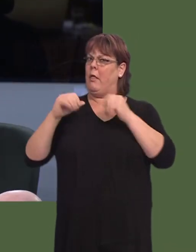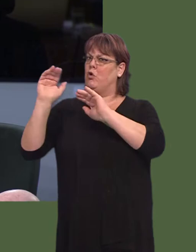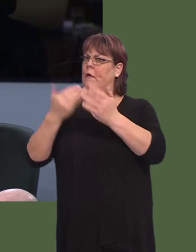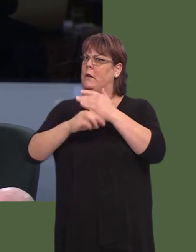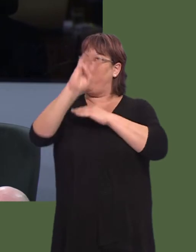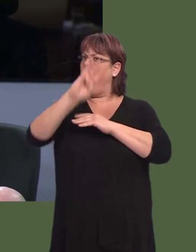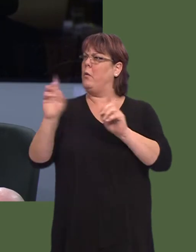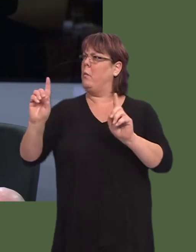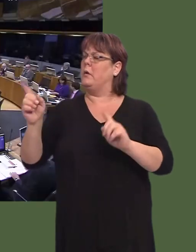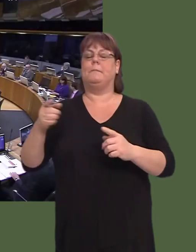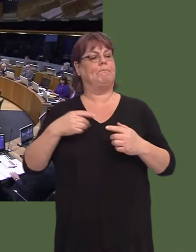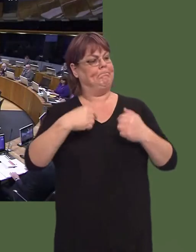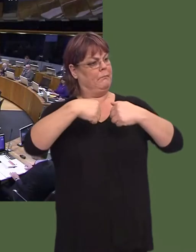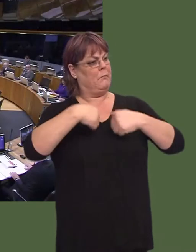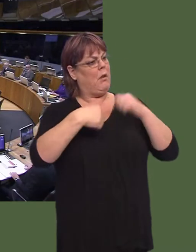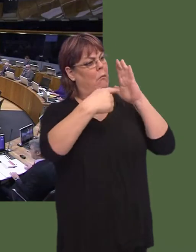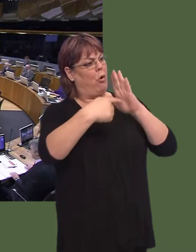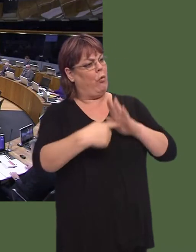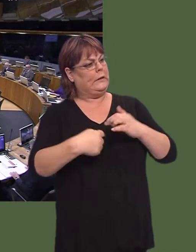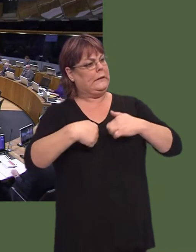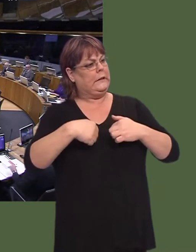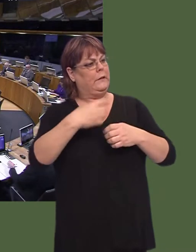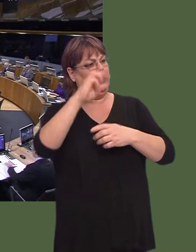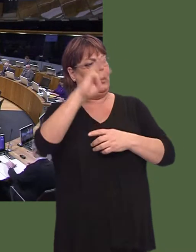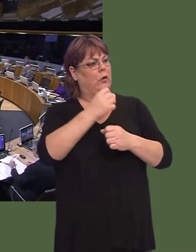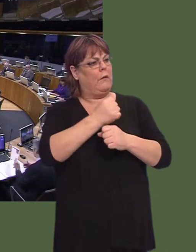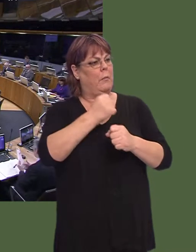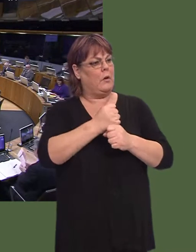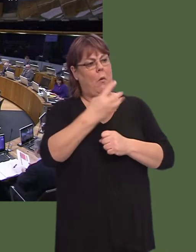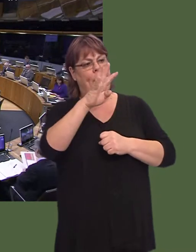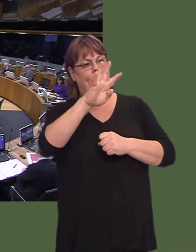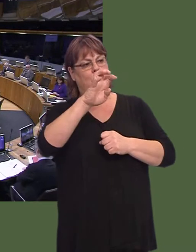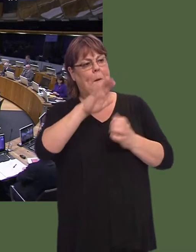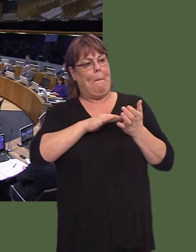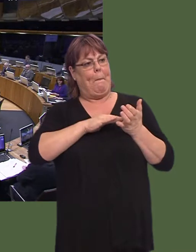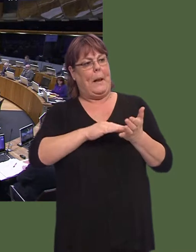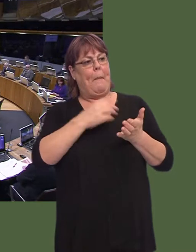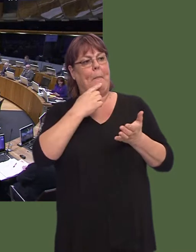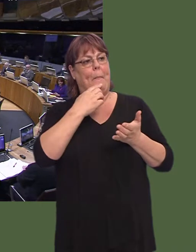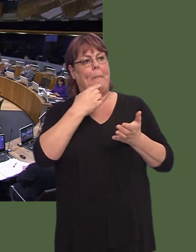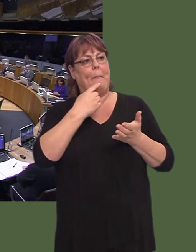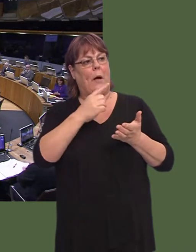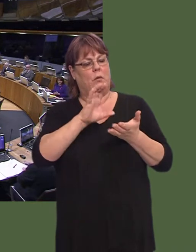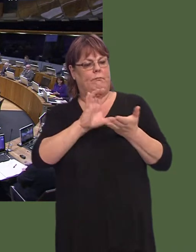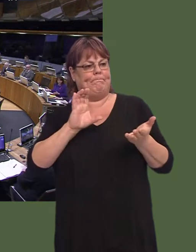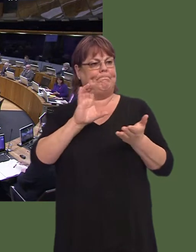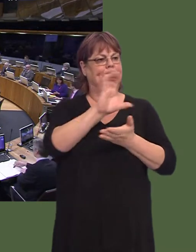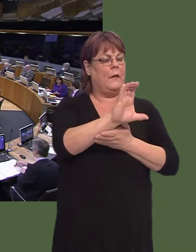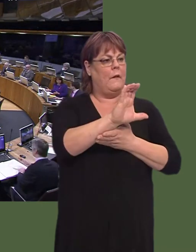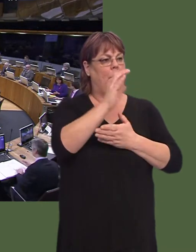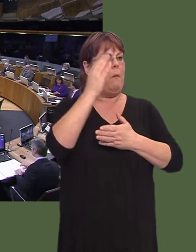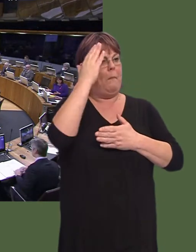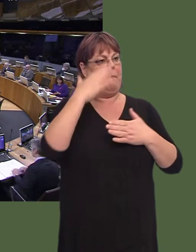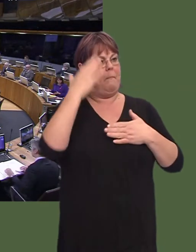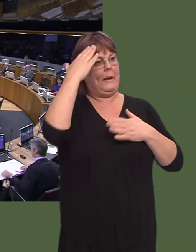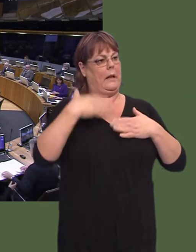Yes, improving mental health services continues to be a priority for the Welsh Government, and we have committed a further £40 million for mental health services over